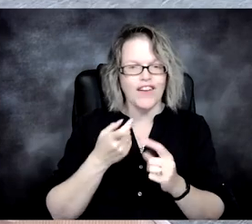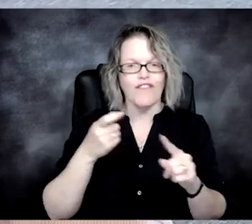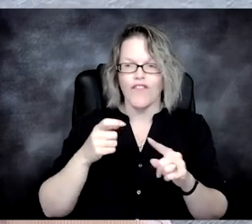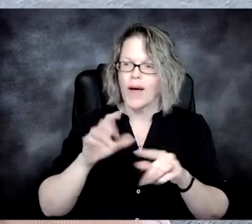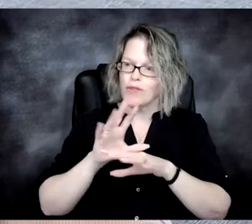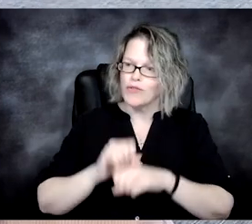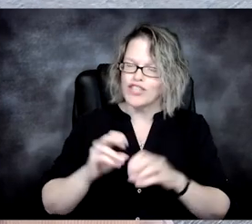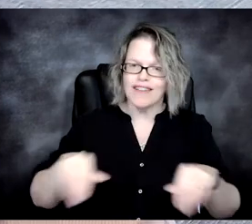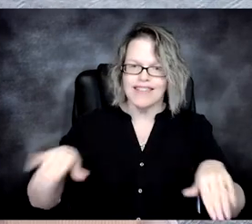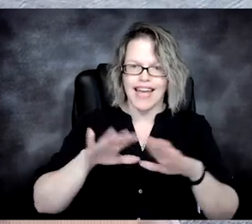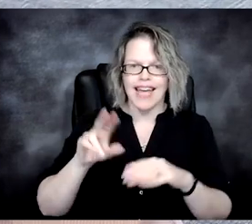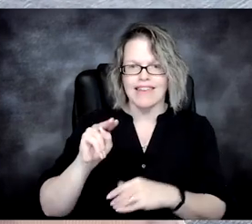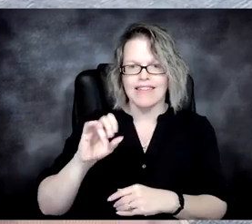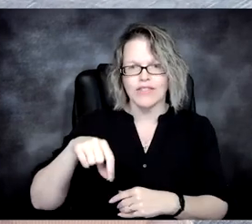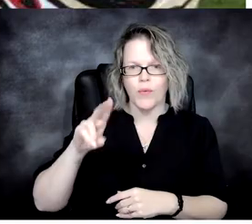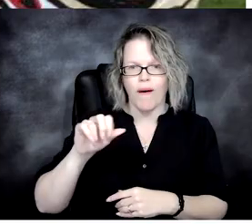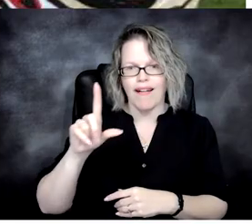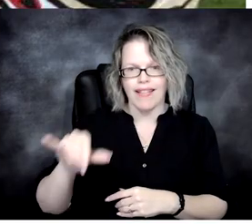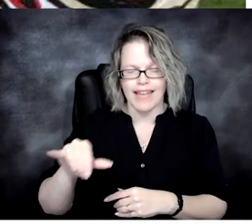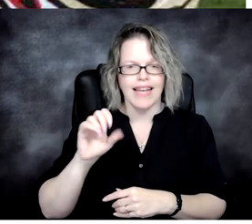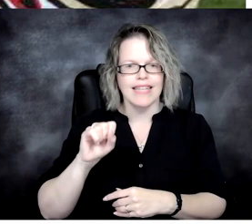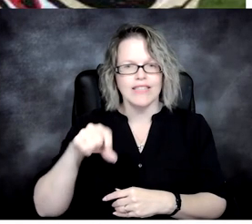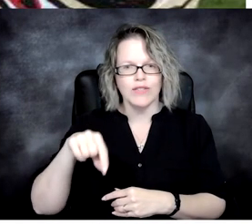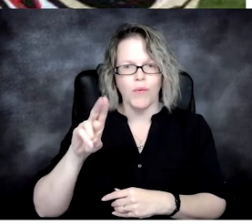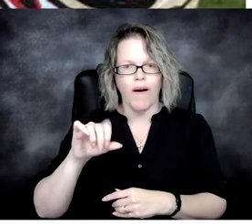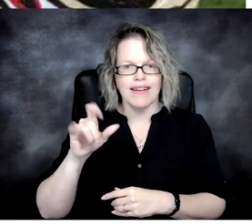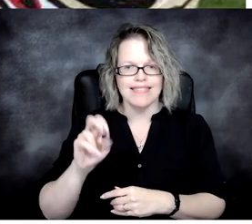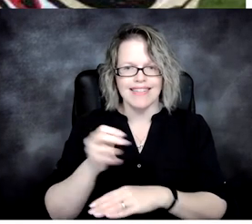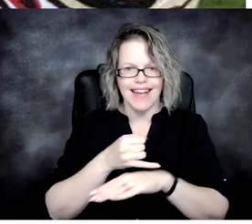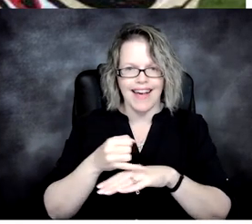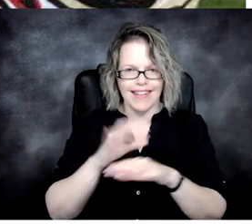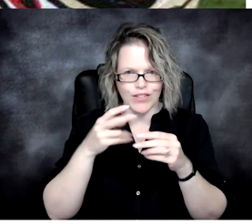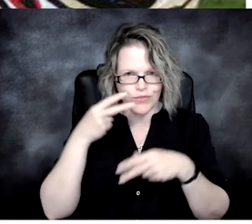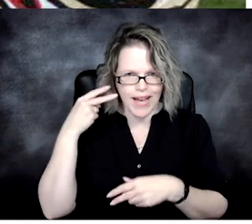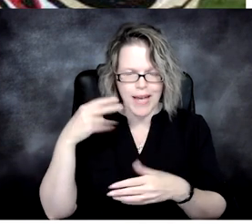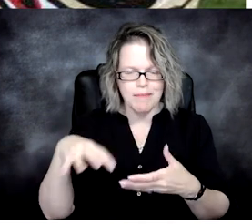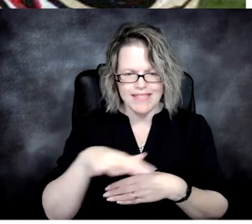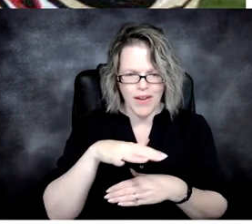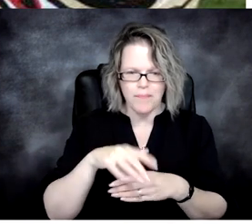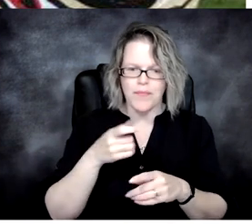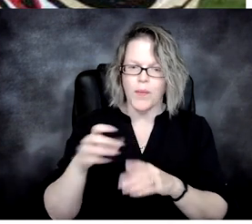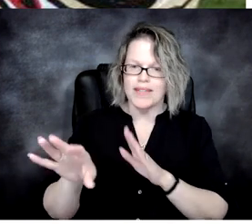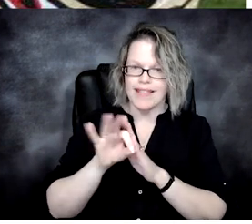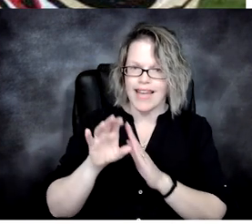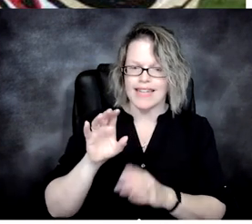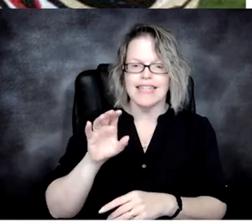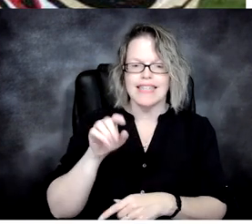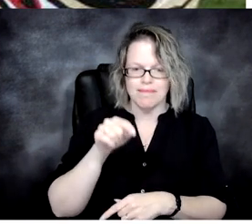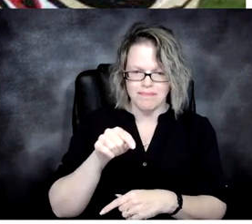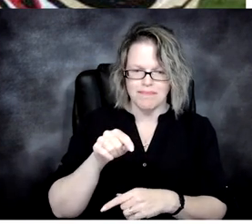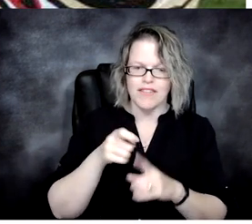of the Nisqually and Squaxin Island tribes. This year, we selected the artwork of Ella Sharon from the Olympia High School in